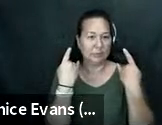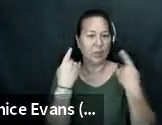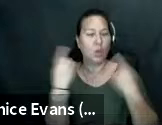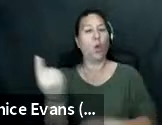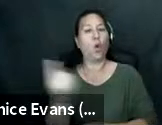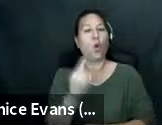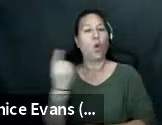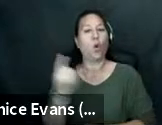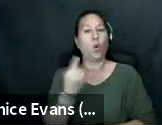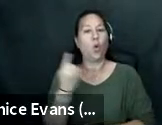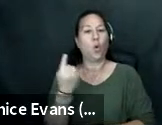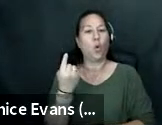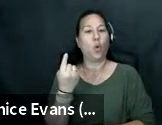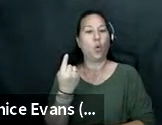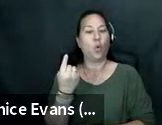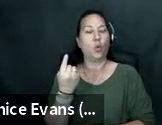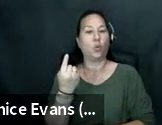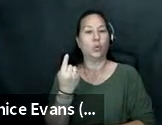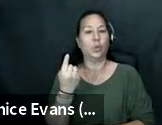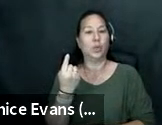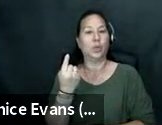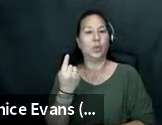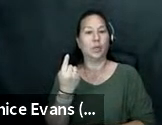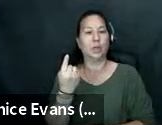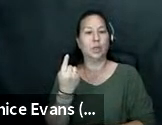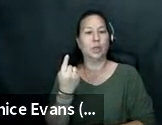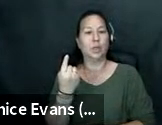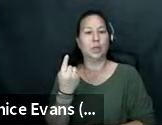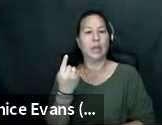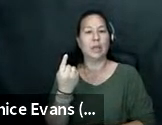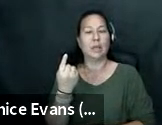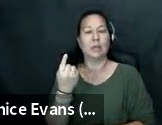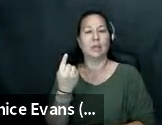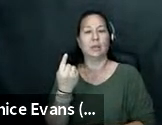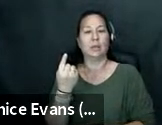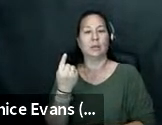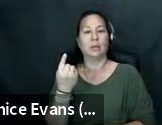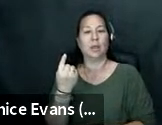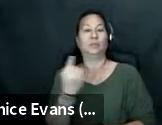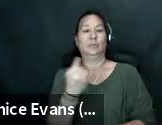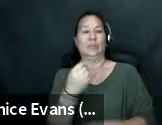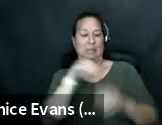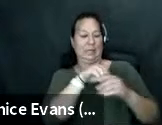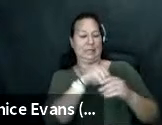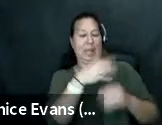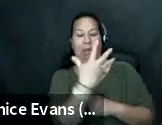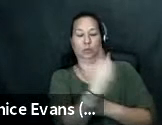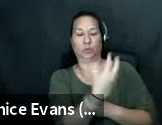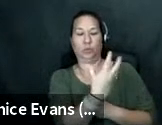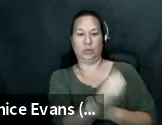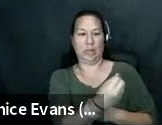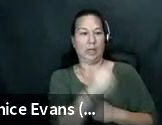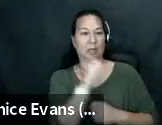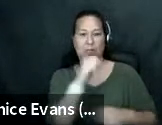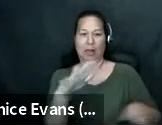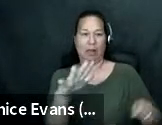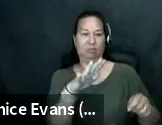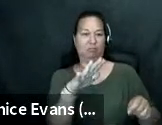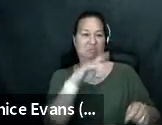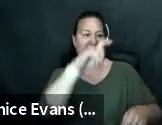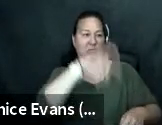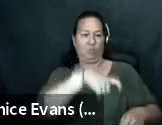vaccinated employees in an outdoor work setting is also no longer required to wear a face mask. Not fully